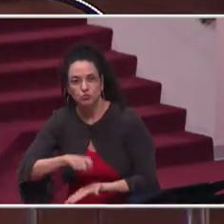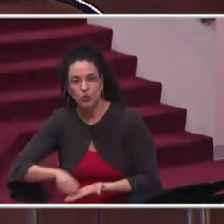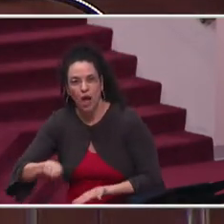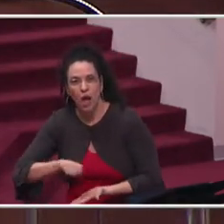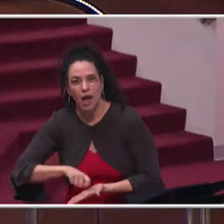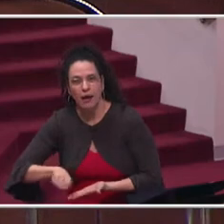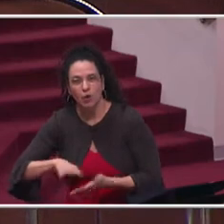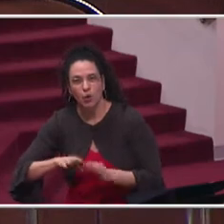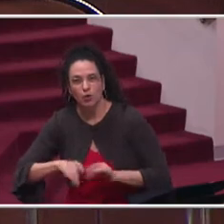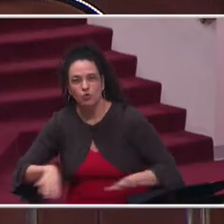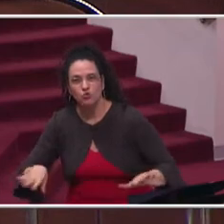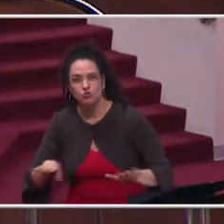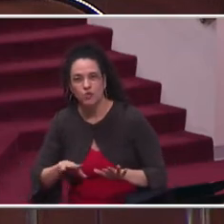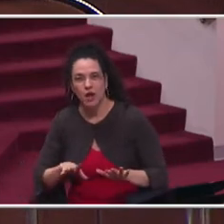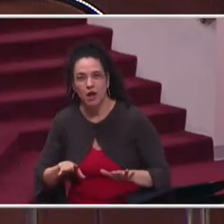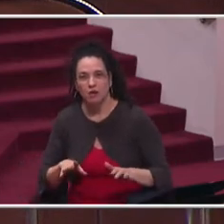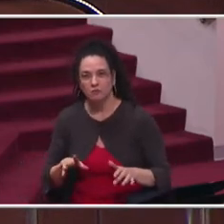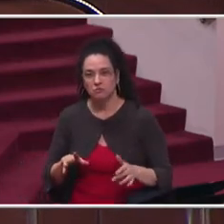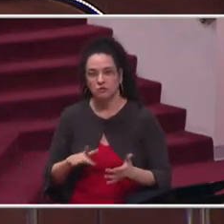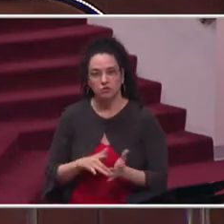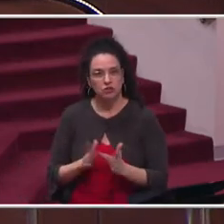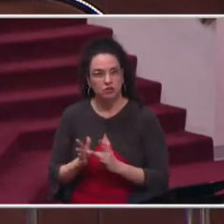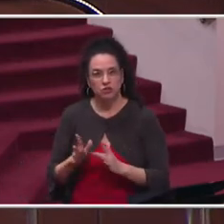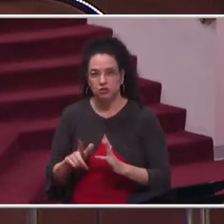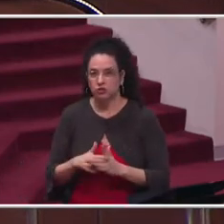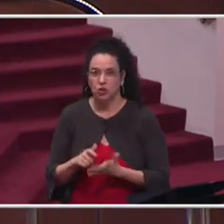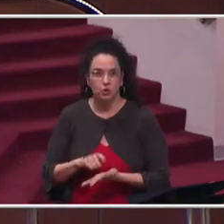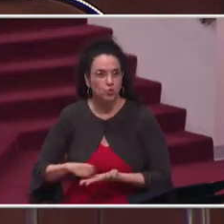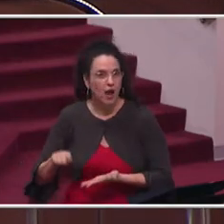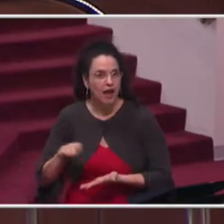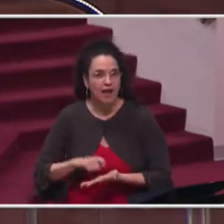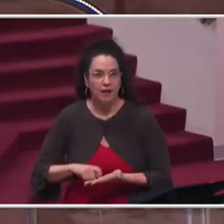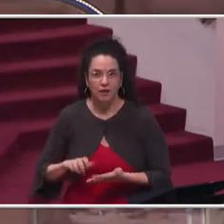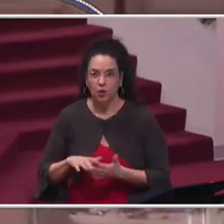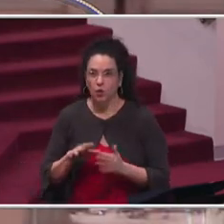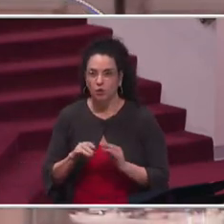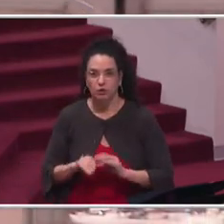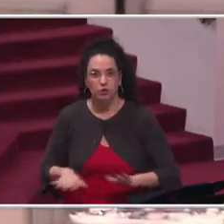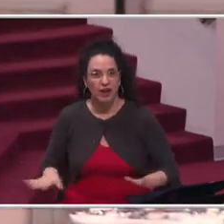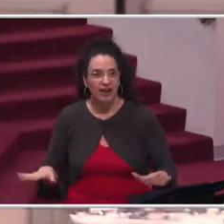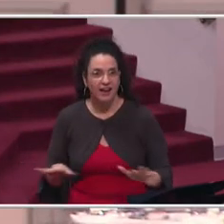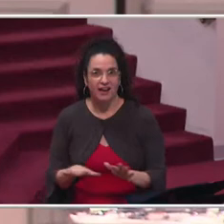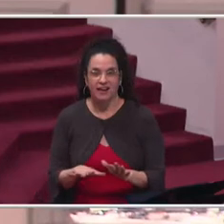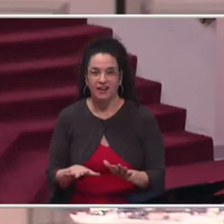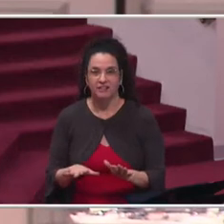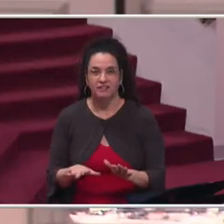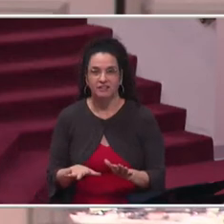Doesn't tell us what he wrote. He just started writing on the ground. And the Bible says,